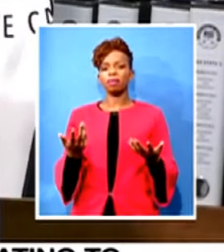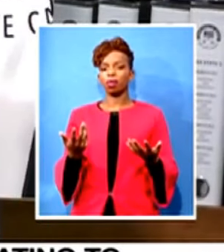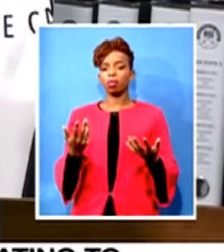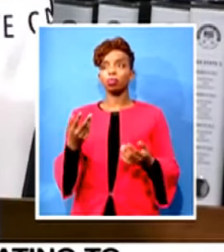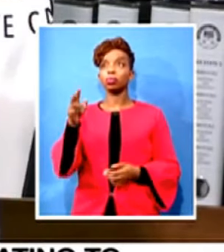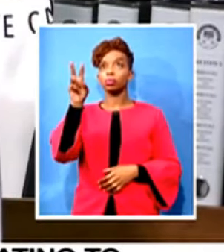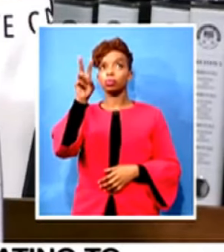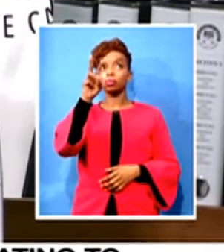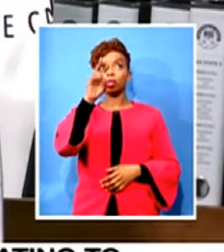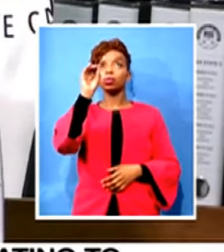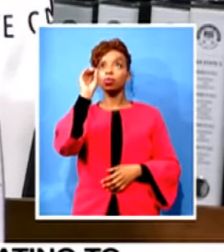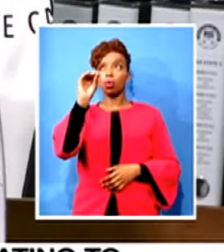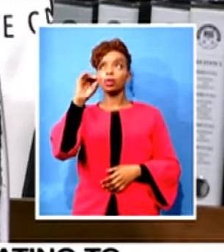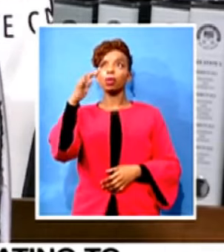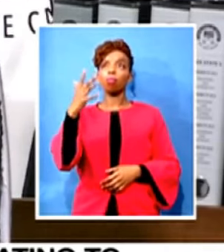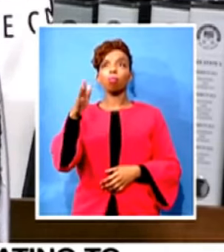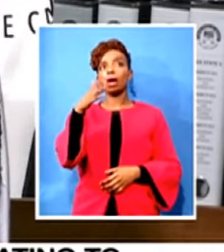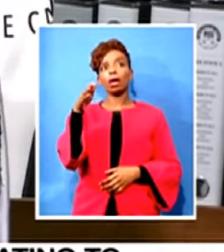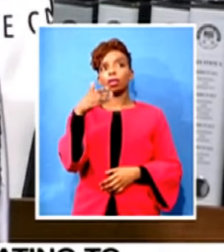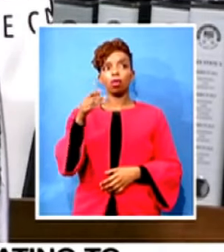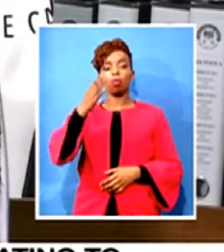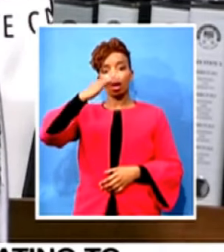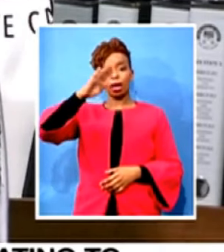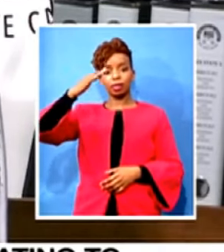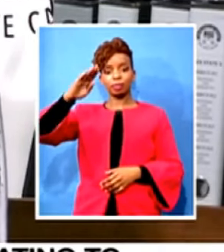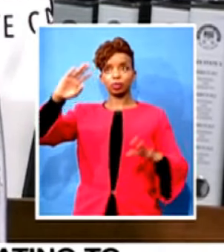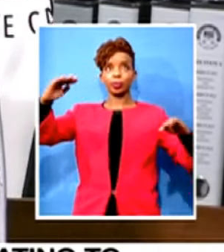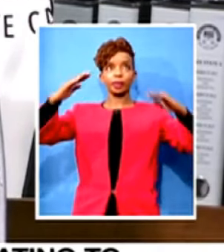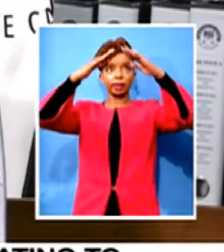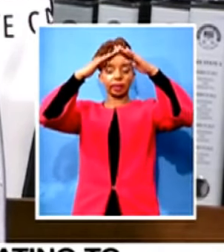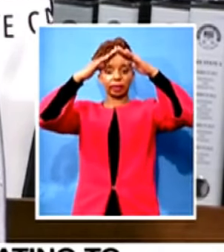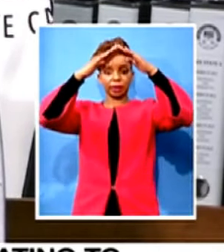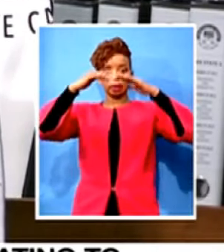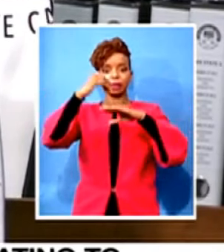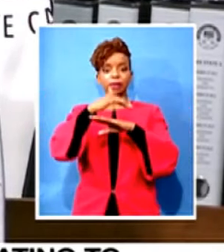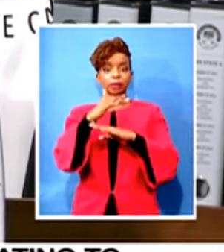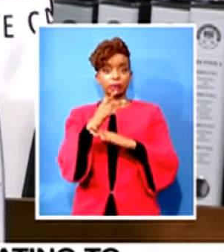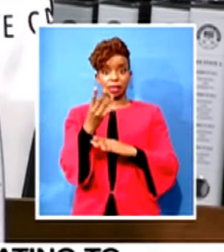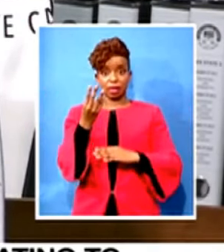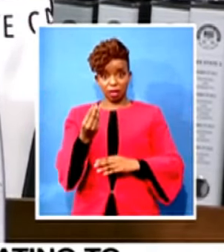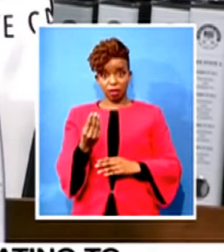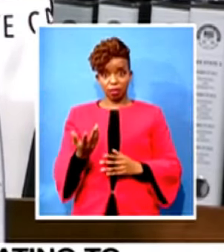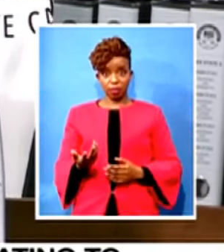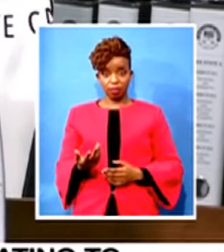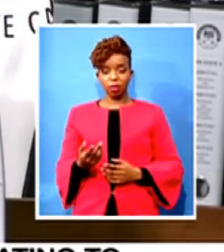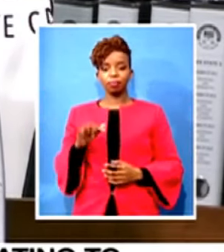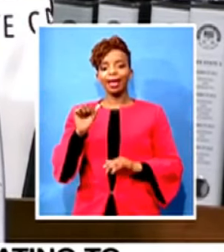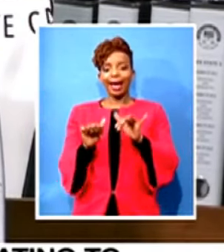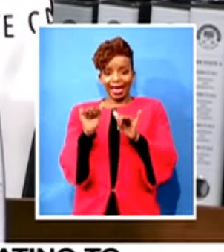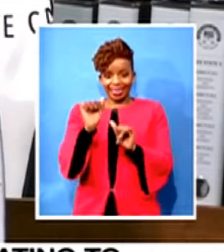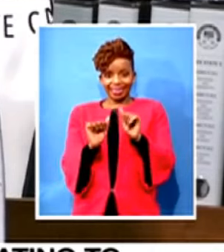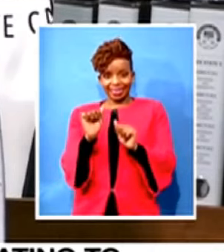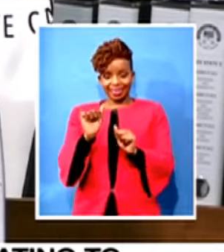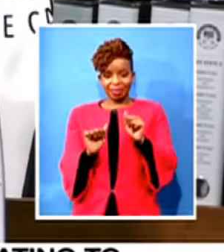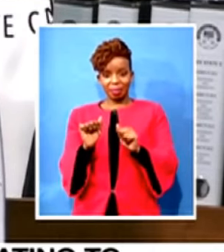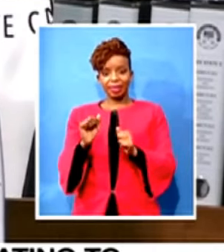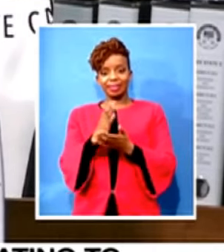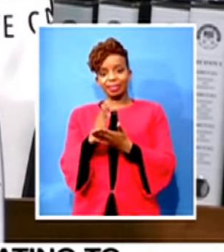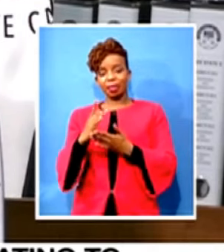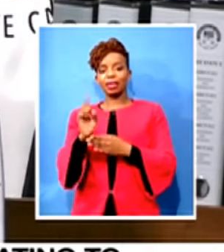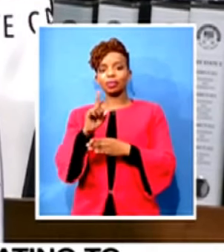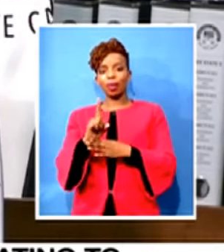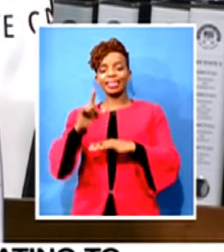is the asbestos. Yeah, that's the audit part. The assessment part is the structural integrity of the house. We put